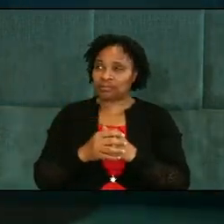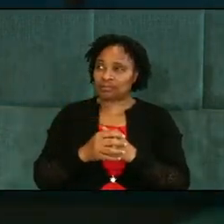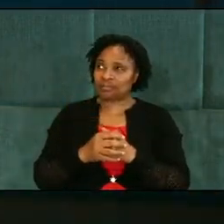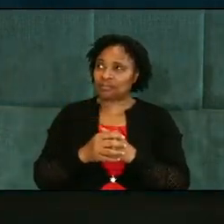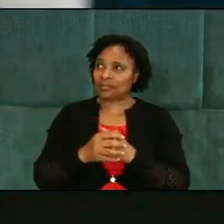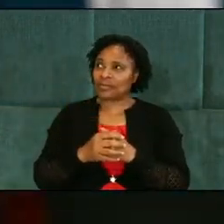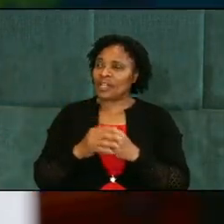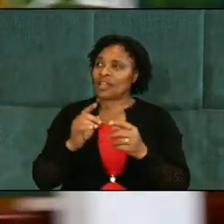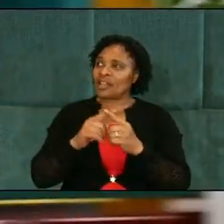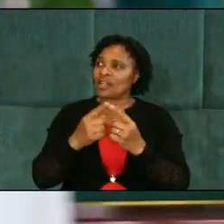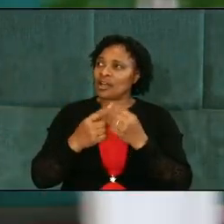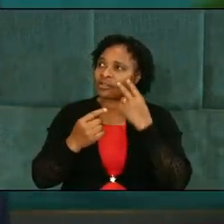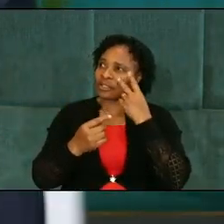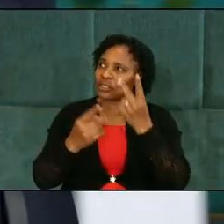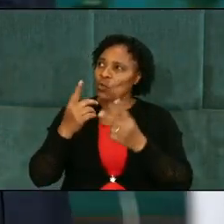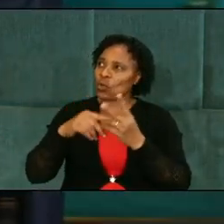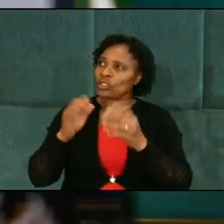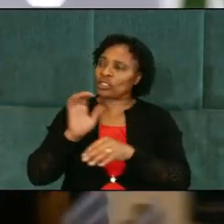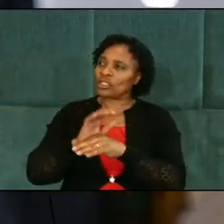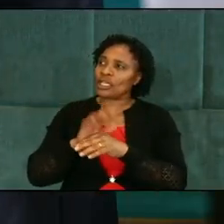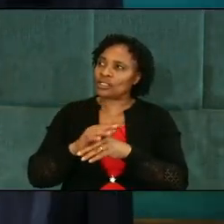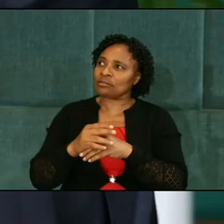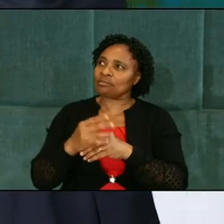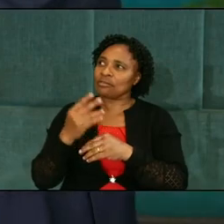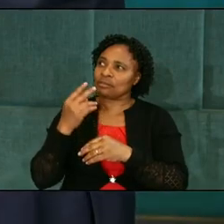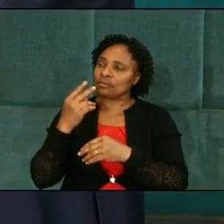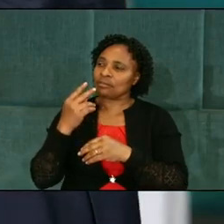Let's see if we go in the last day, church.